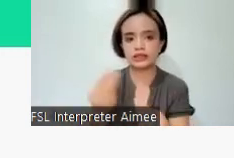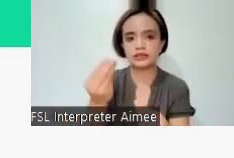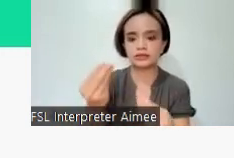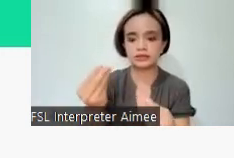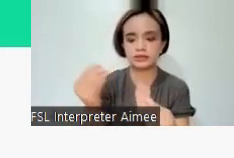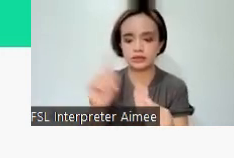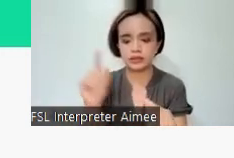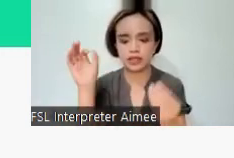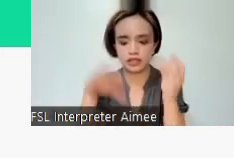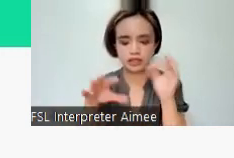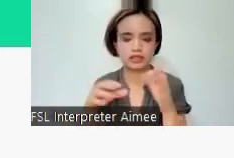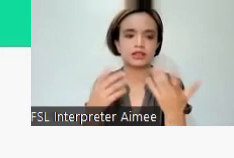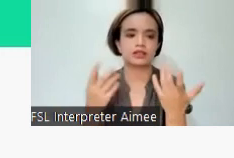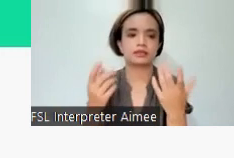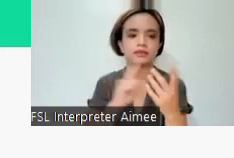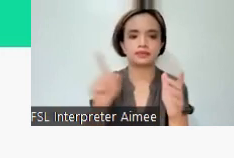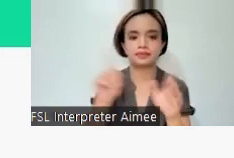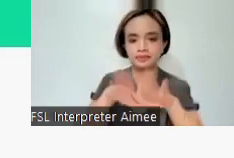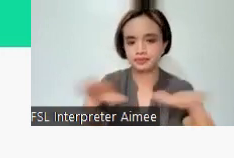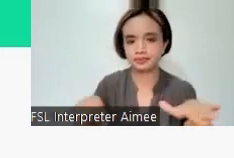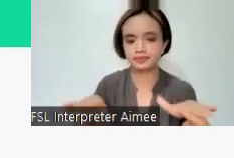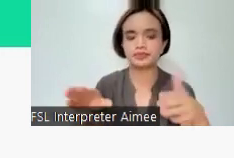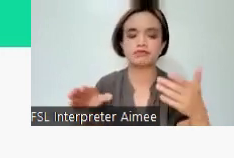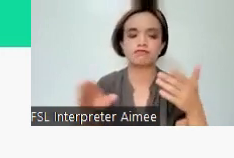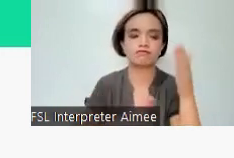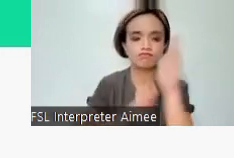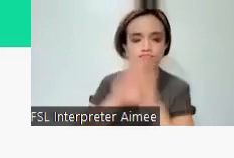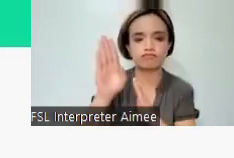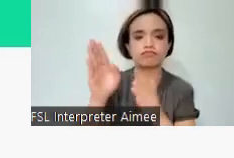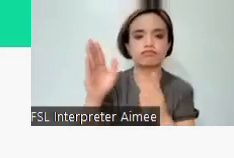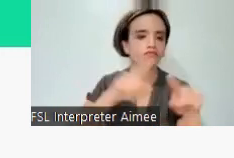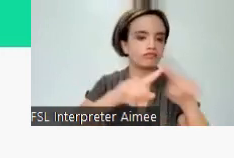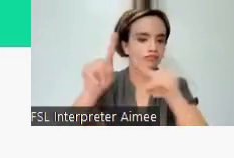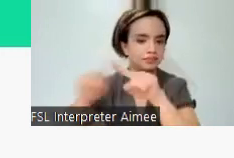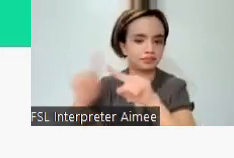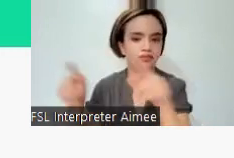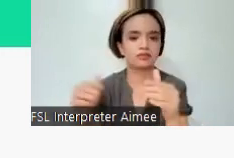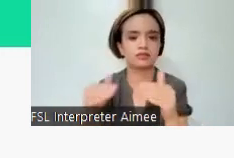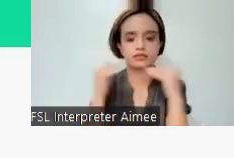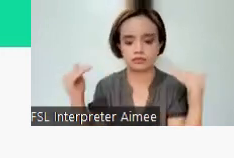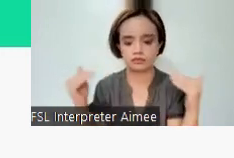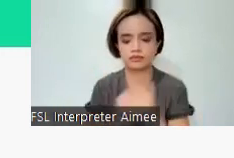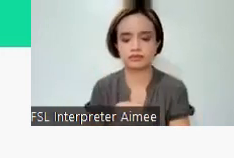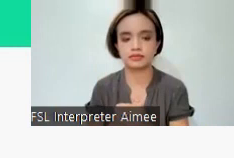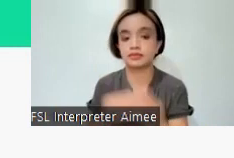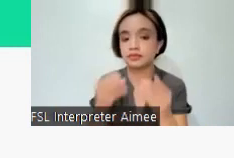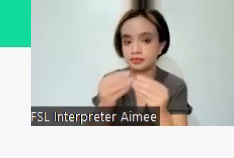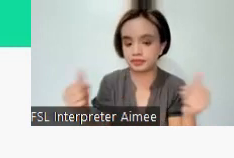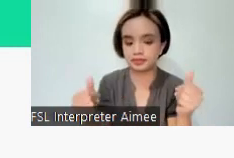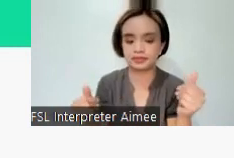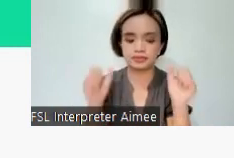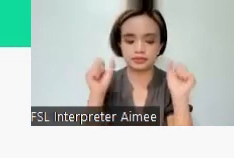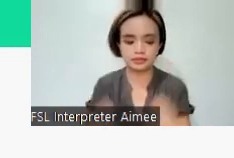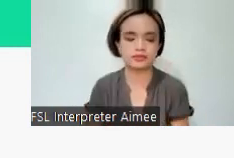best facilitate child language development at various stages. These interventions might